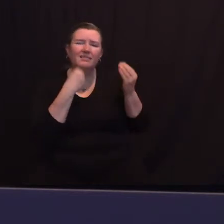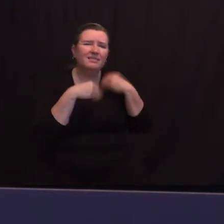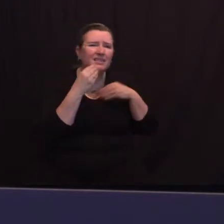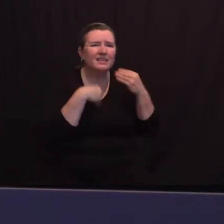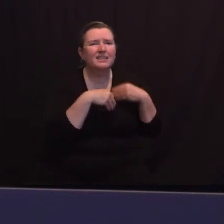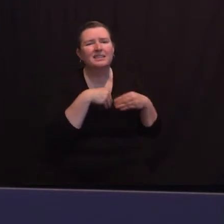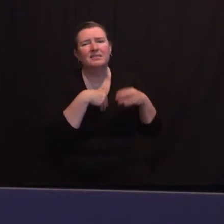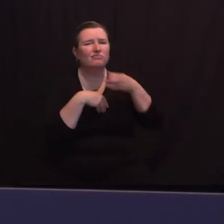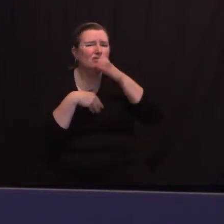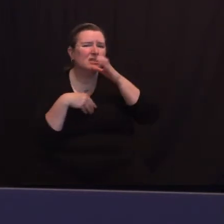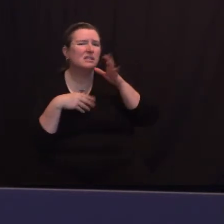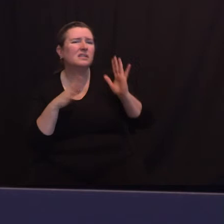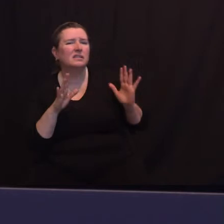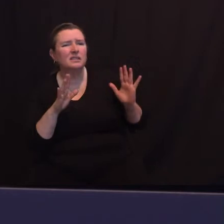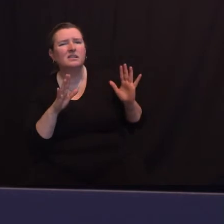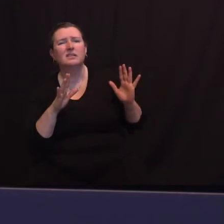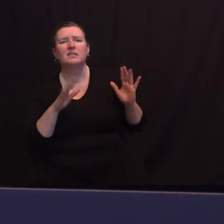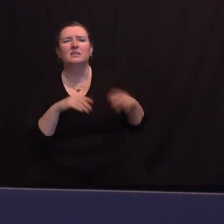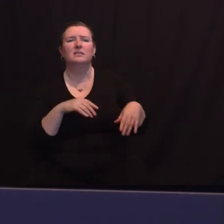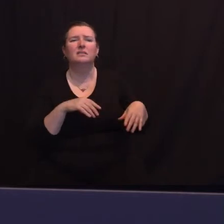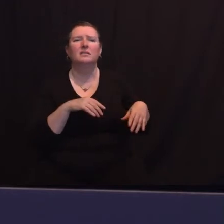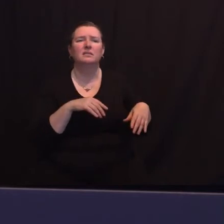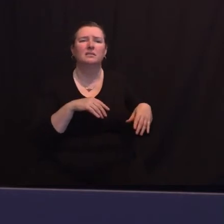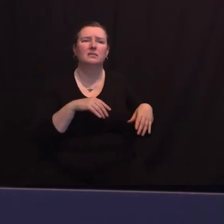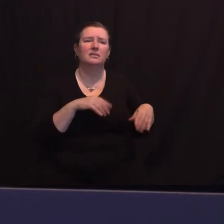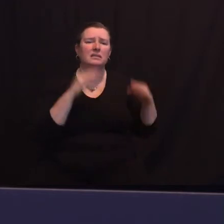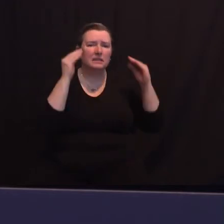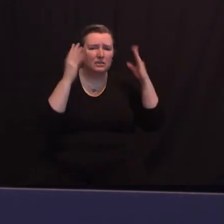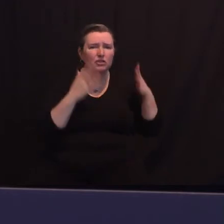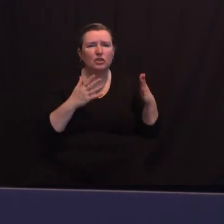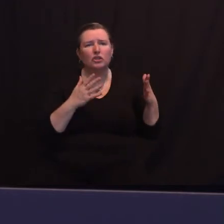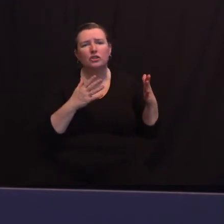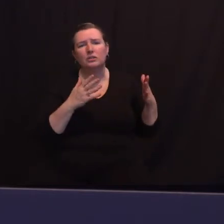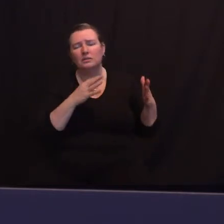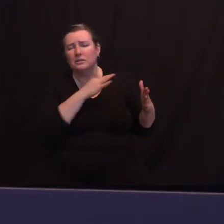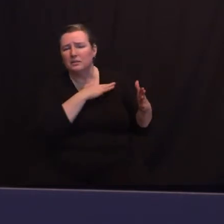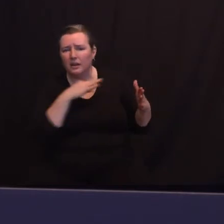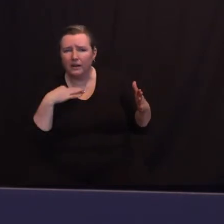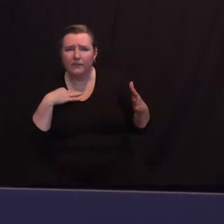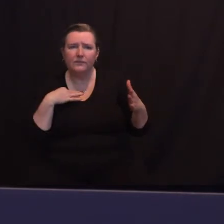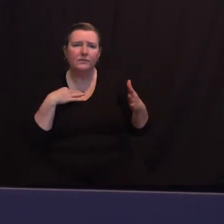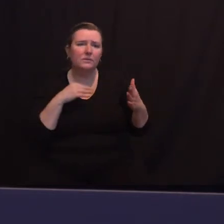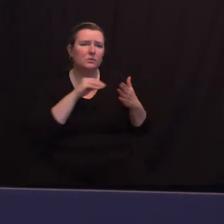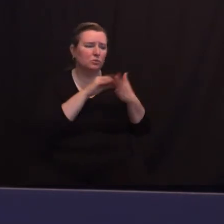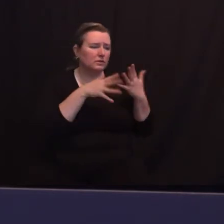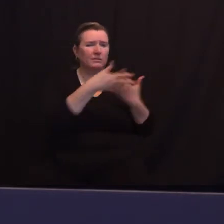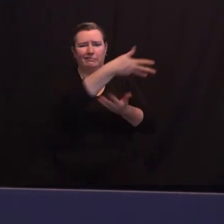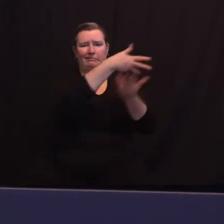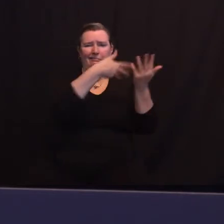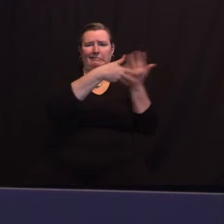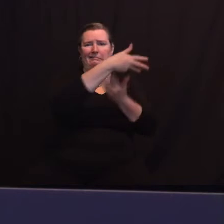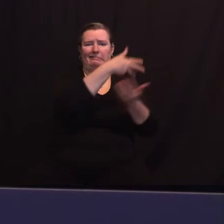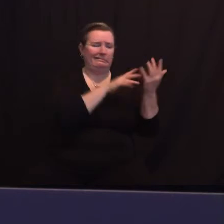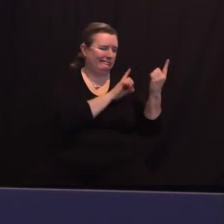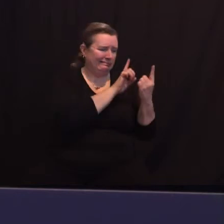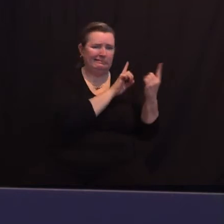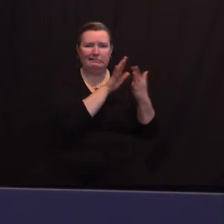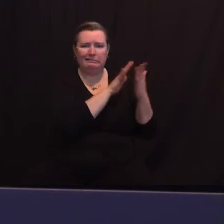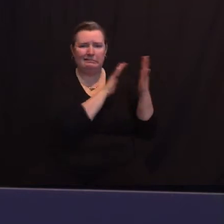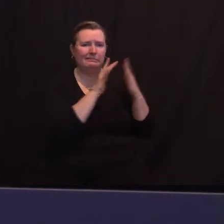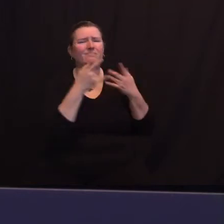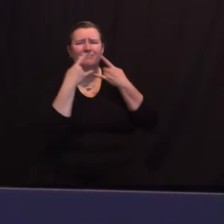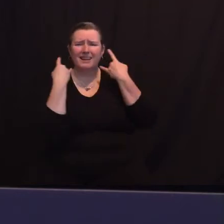buildings and between staff members and students, or in common areas such as school lobbies and